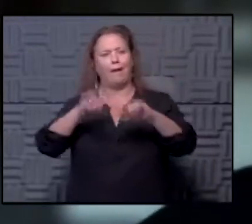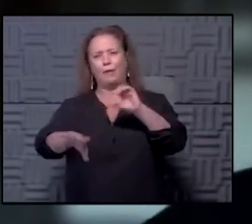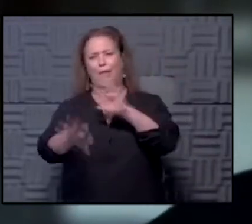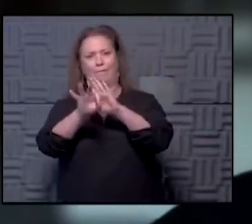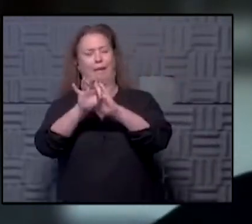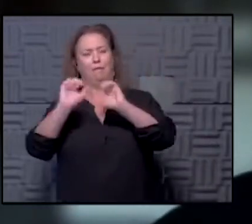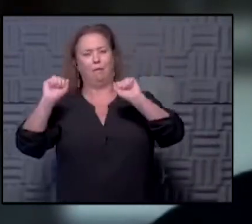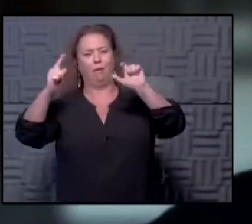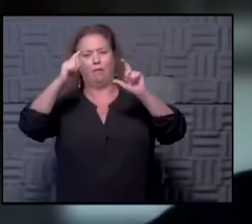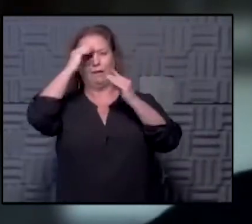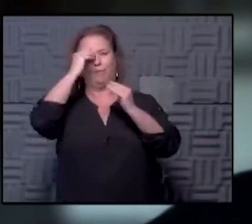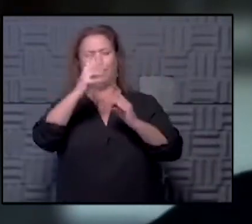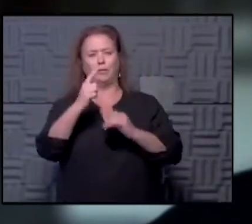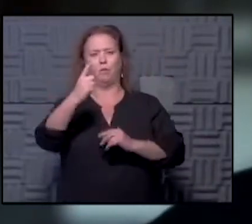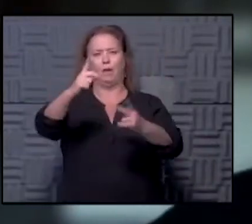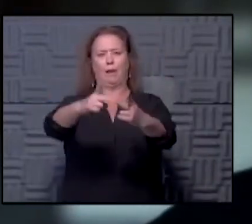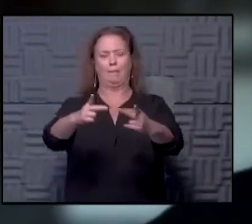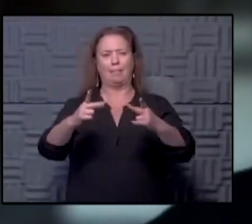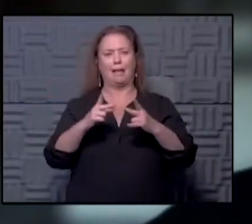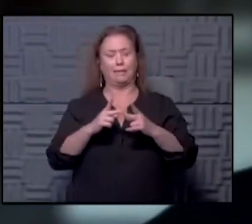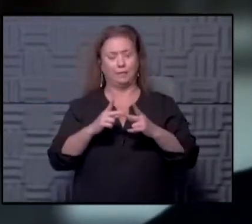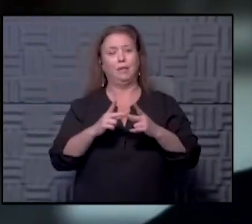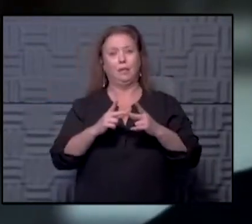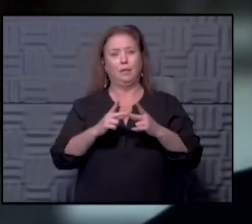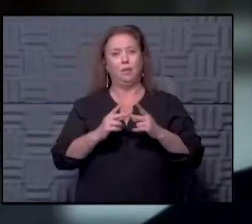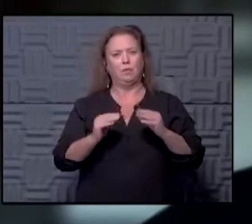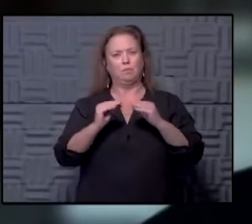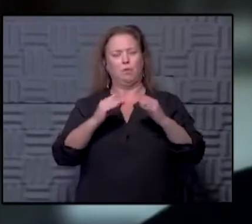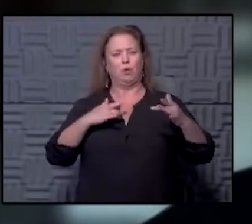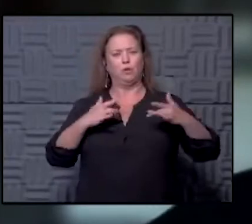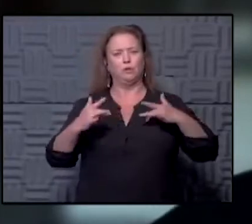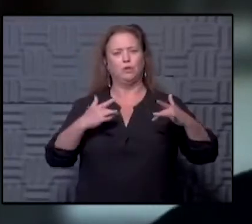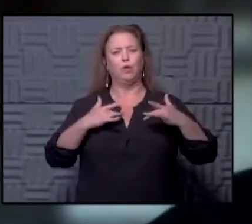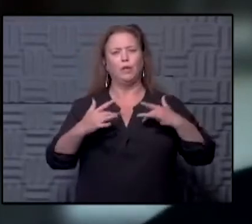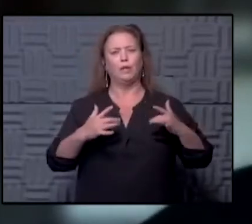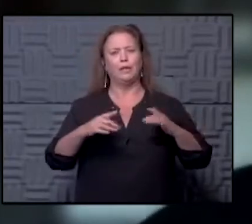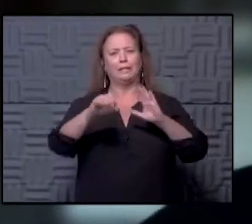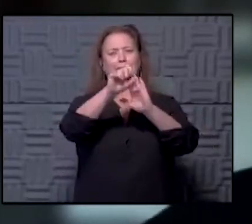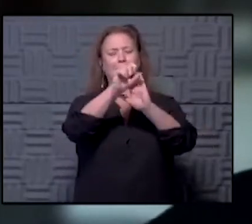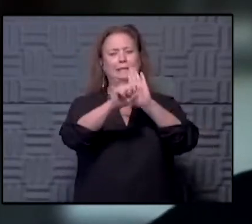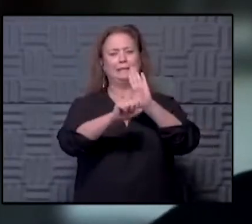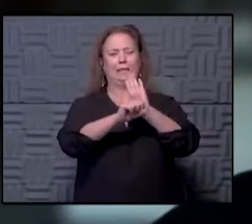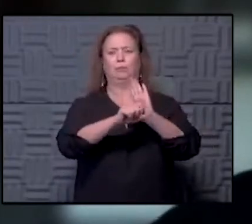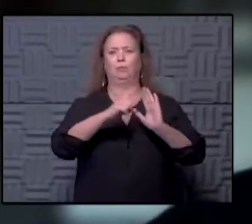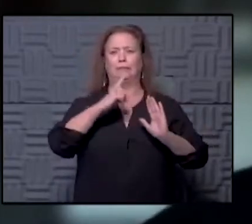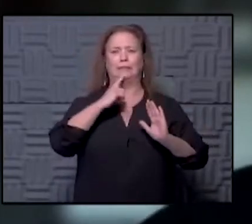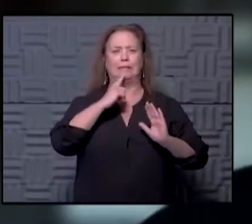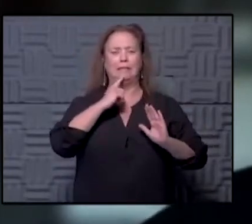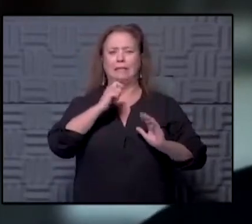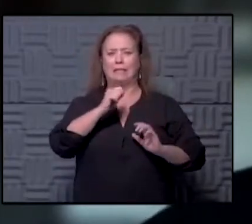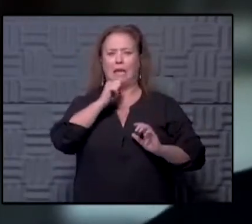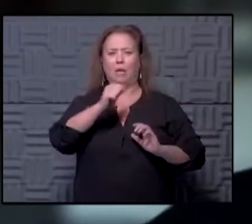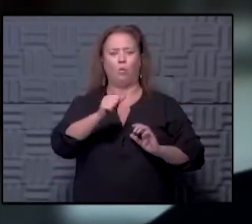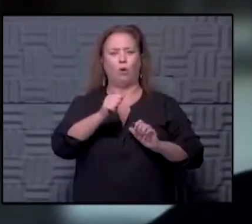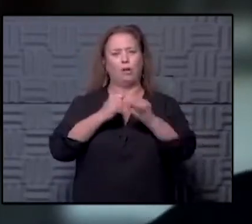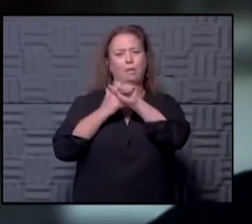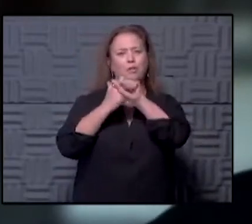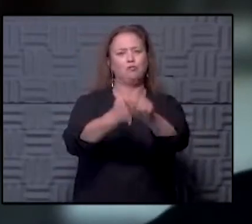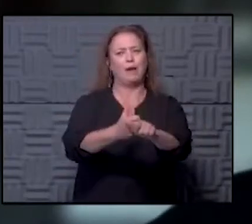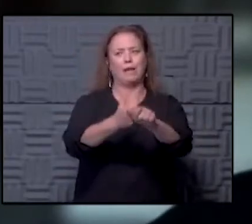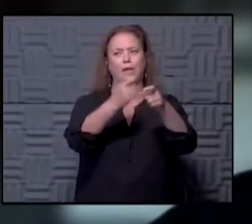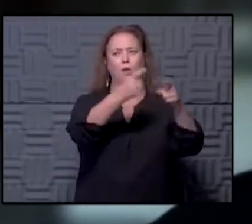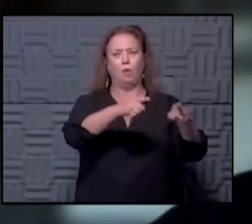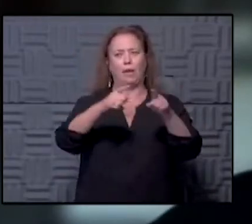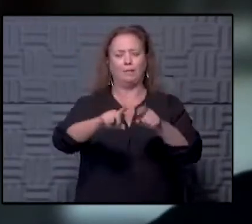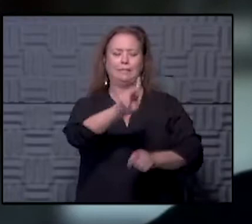of that information cataloged into one place. And what was even more concerning too was that states were outright saying that they were not going to be tracking what was happening